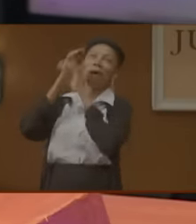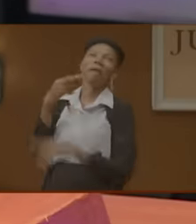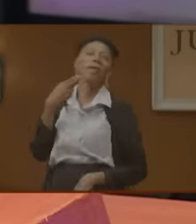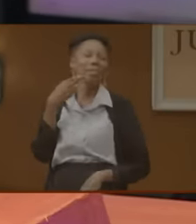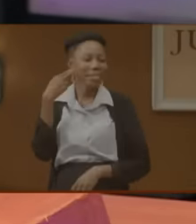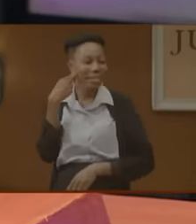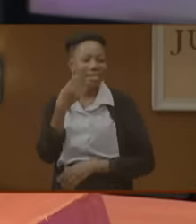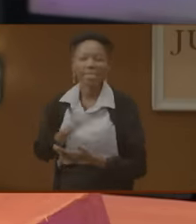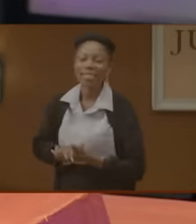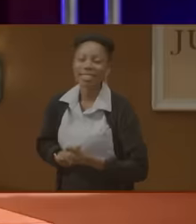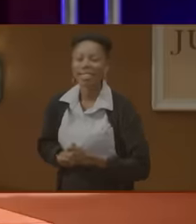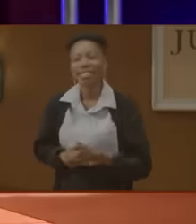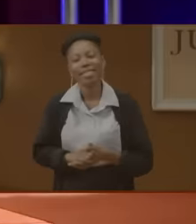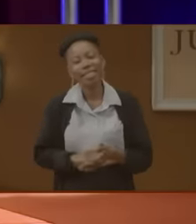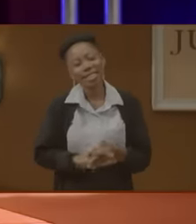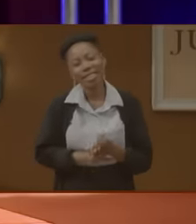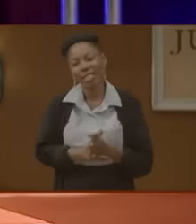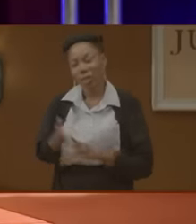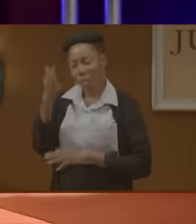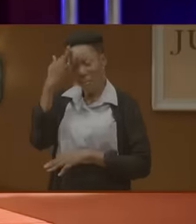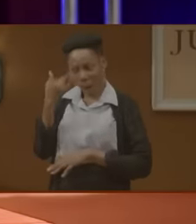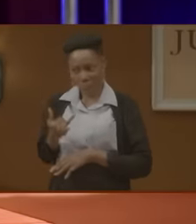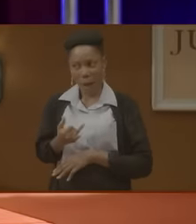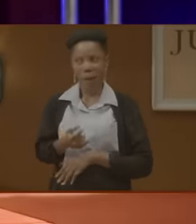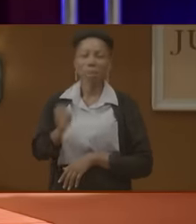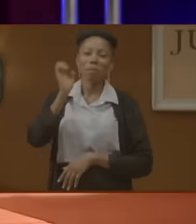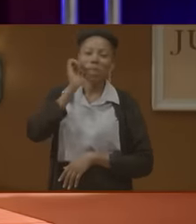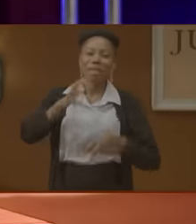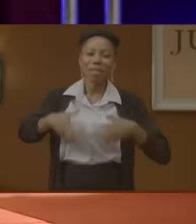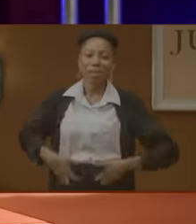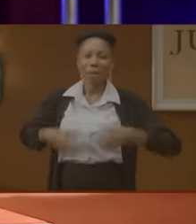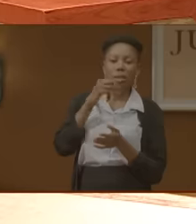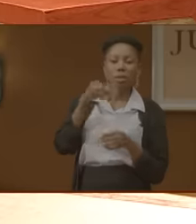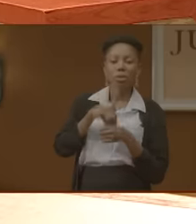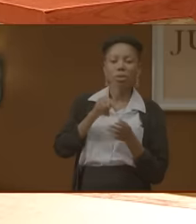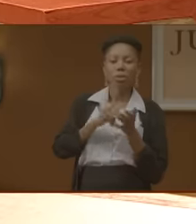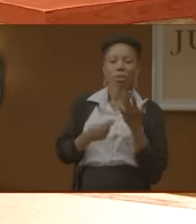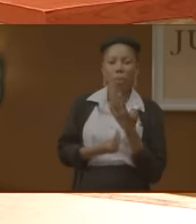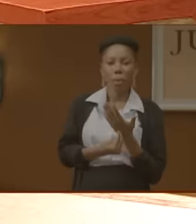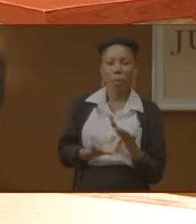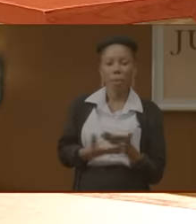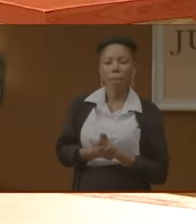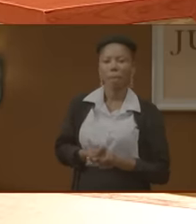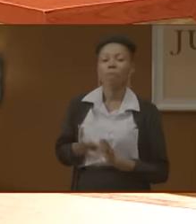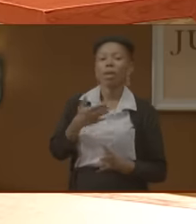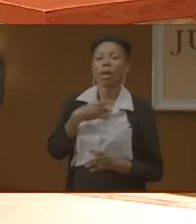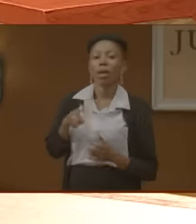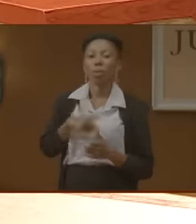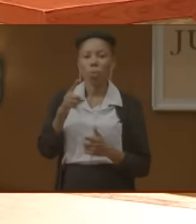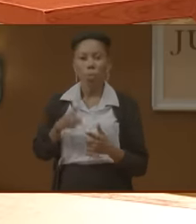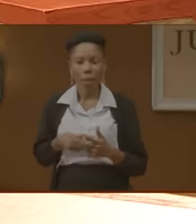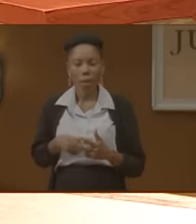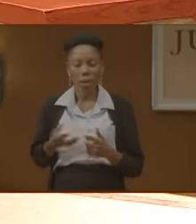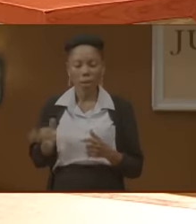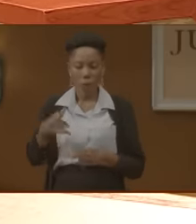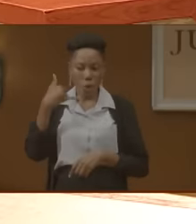completely. So I just knew that it's her temperament that I cannot manage. Now, when they called me for this